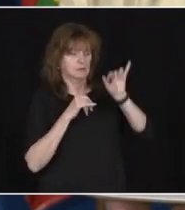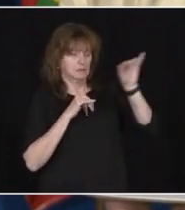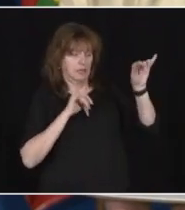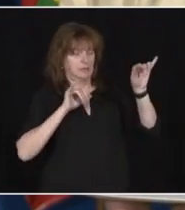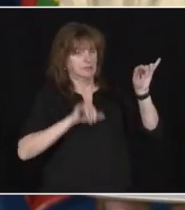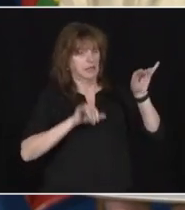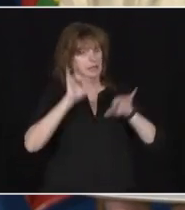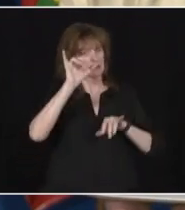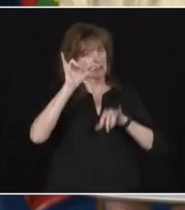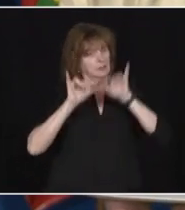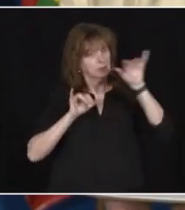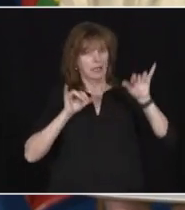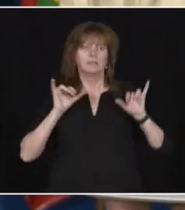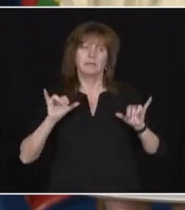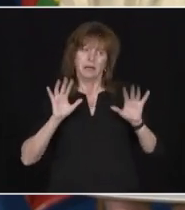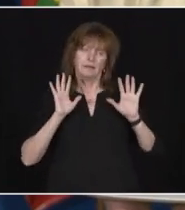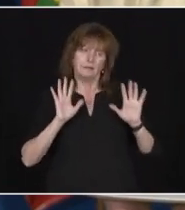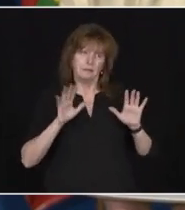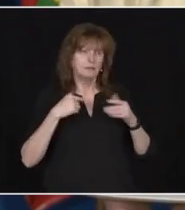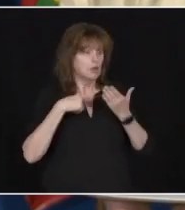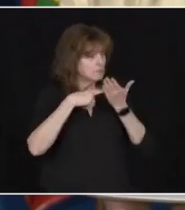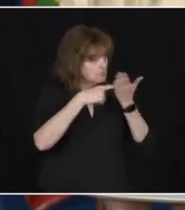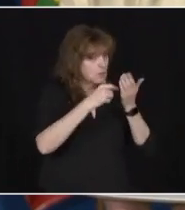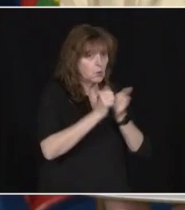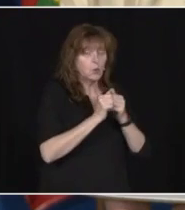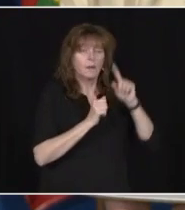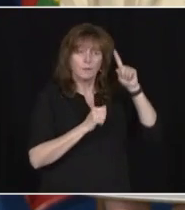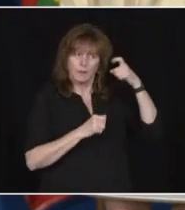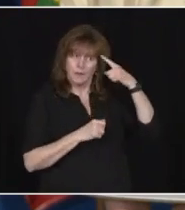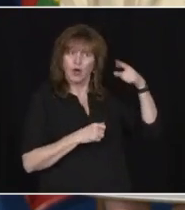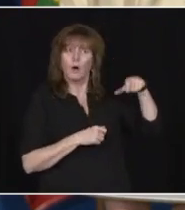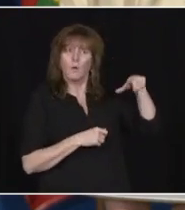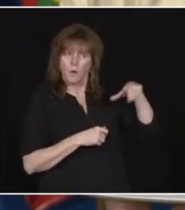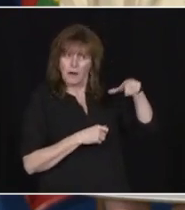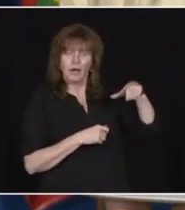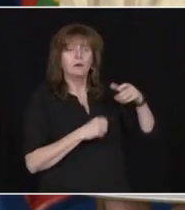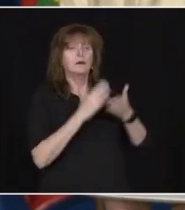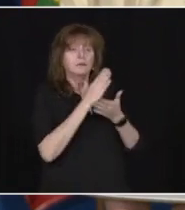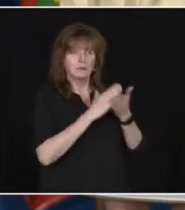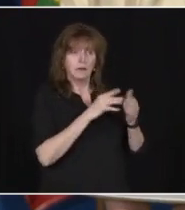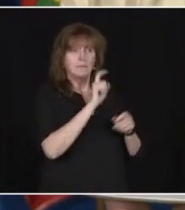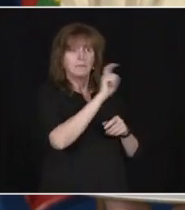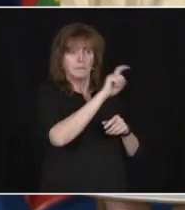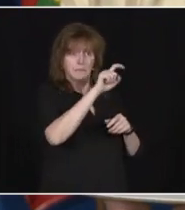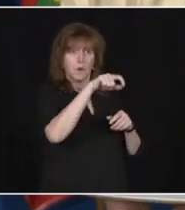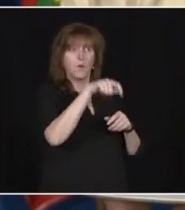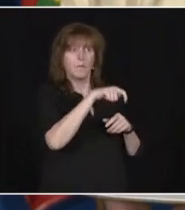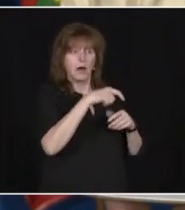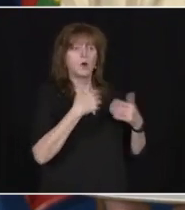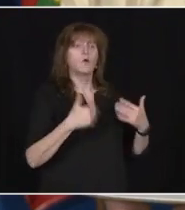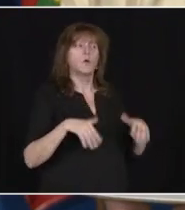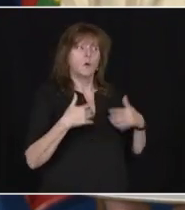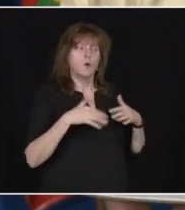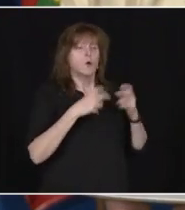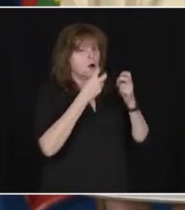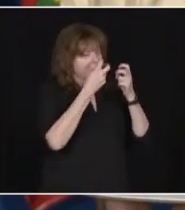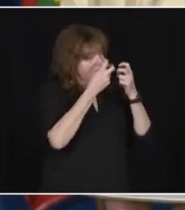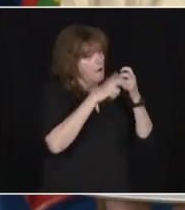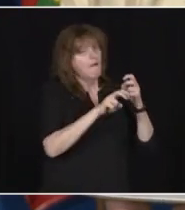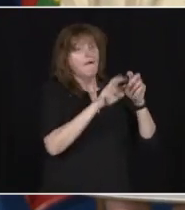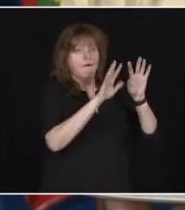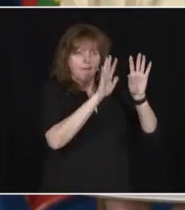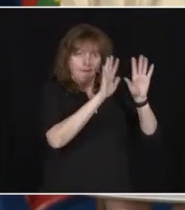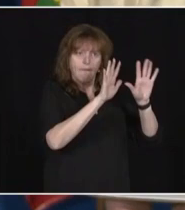Legault. They're facing some extremely tough times in certain areas of the province, and And I think all the premiers have